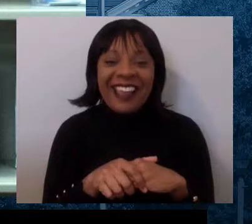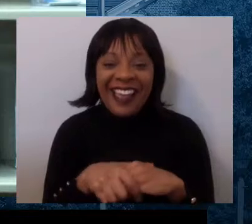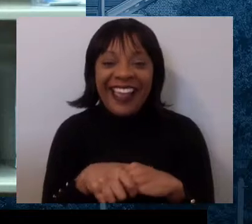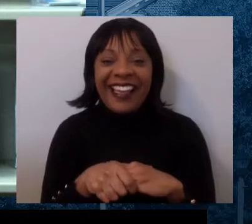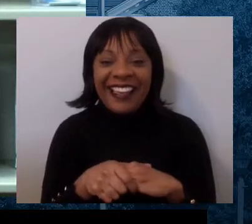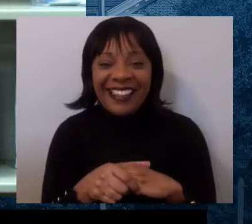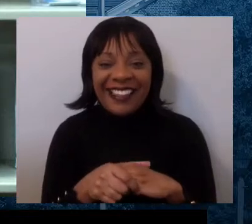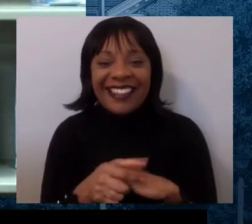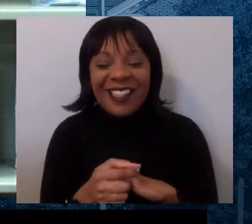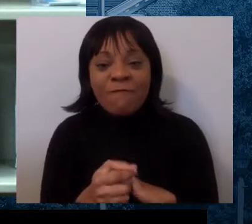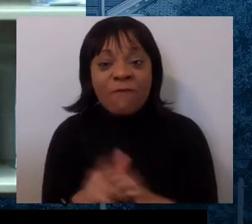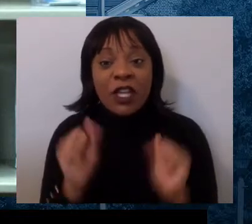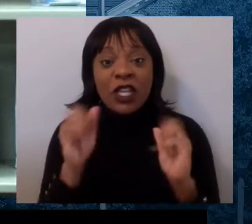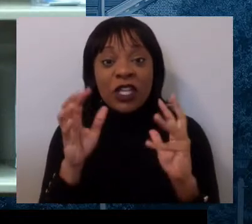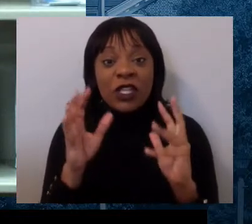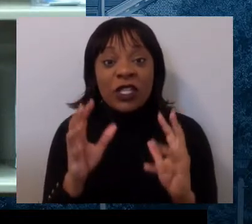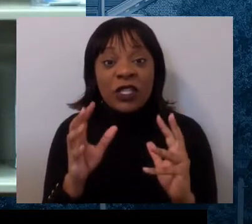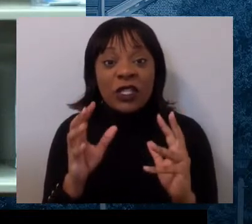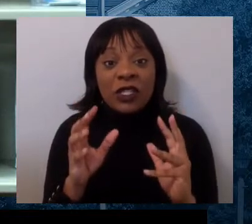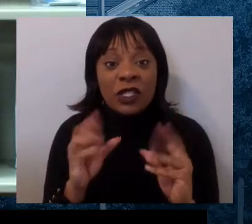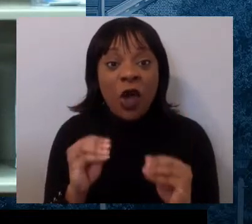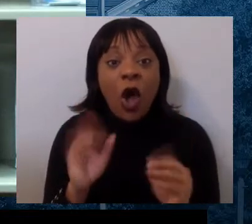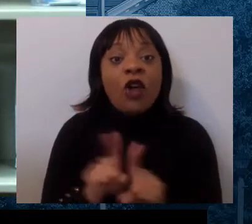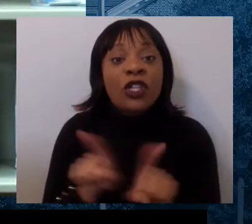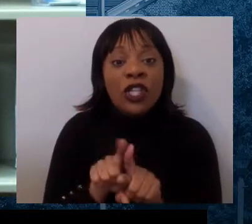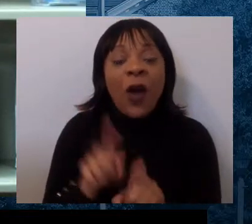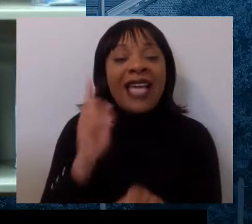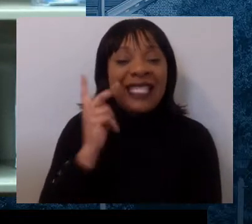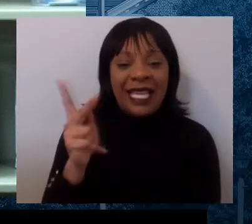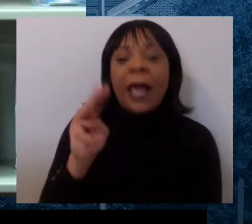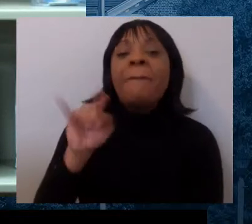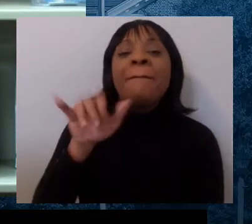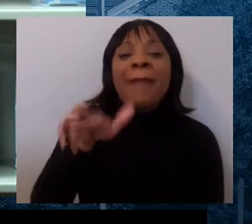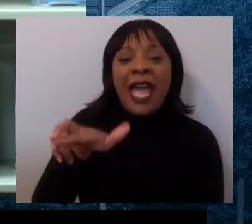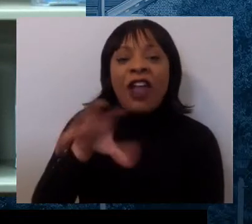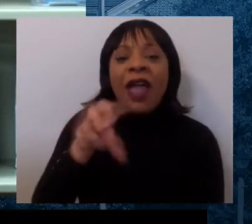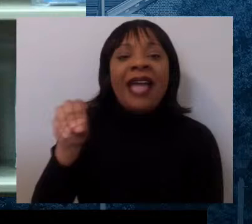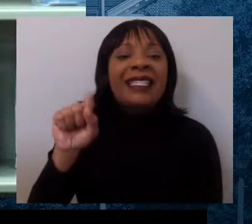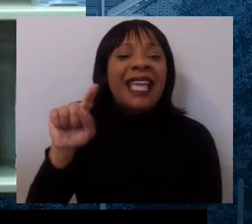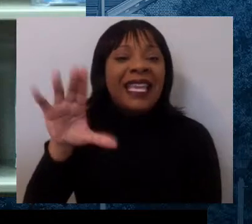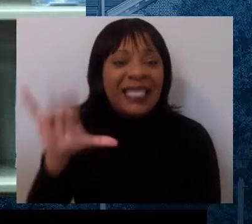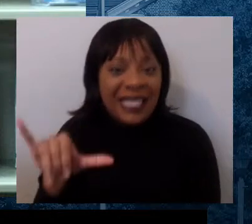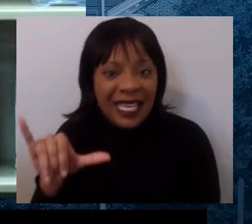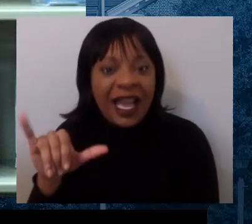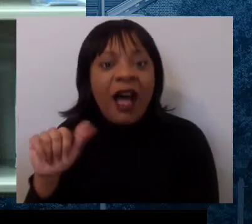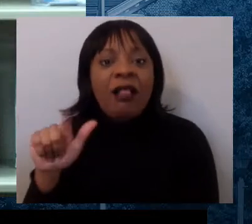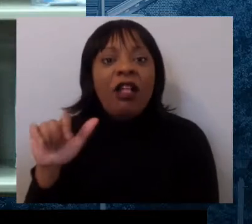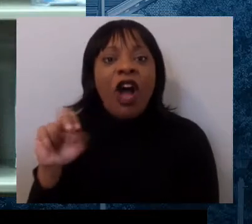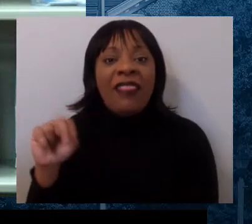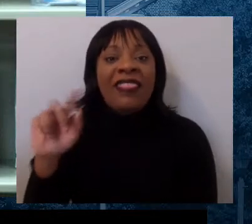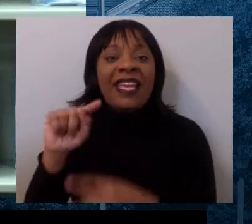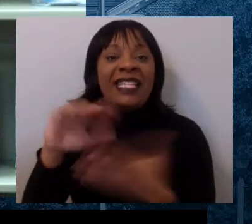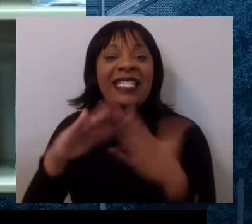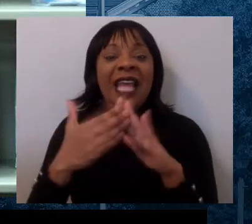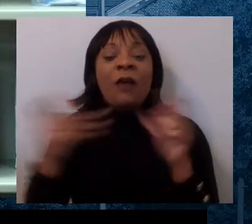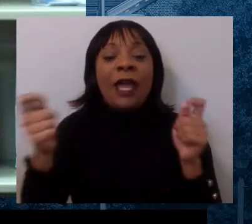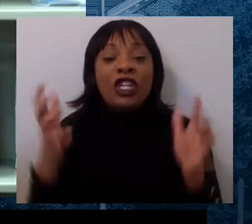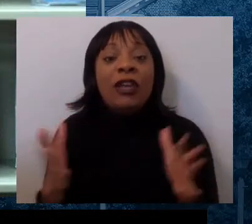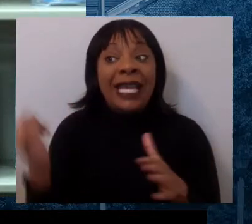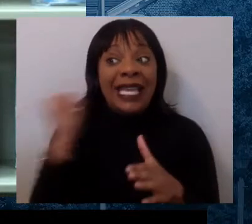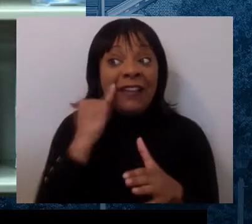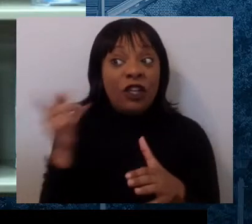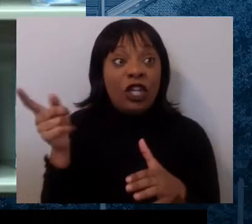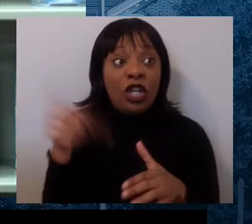Selbyville Town Council. I see Mayor Murray over there and Stacy Long, the town manager. If you're also from